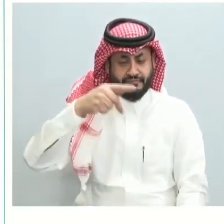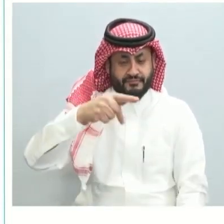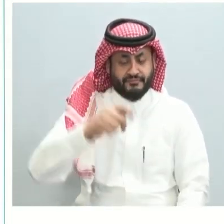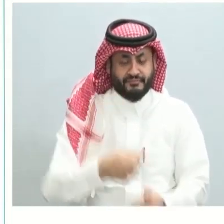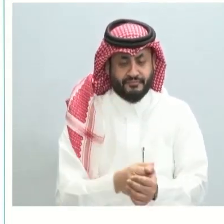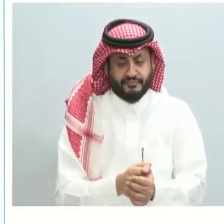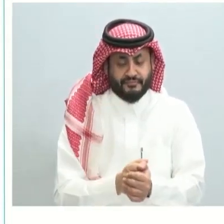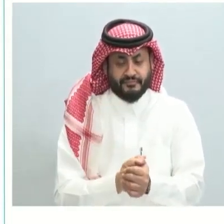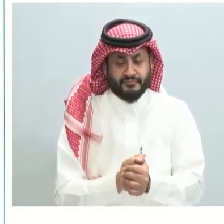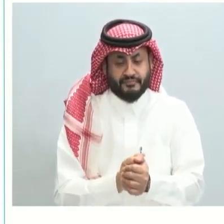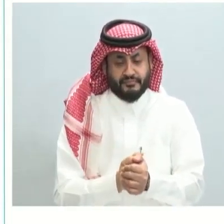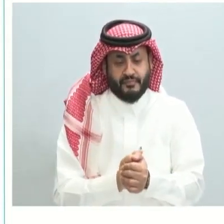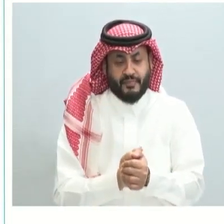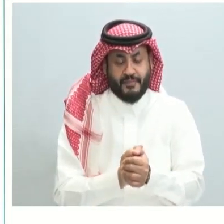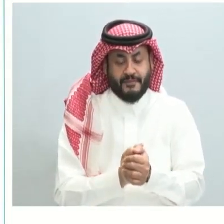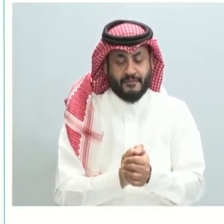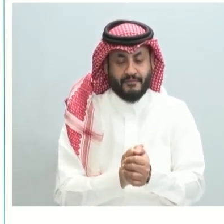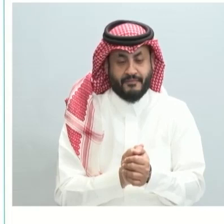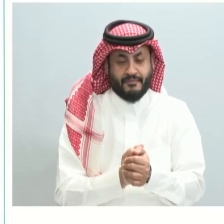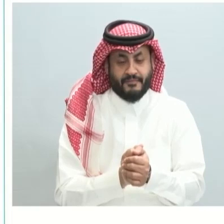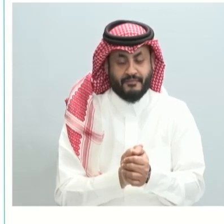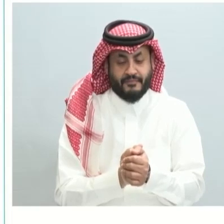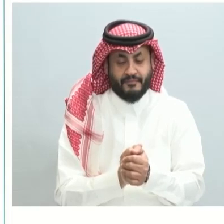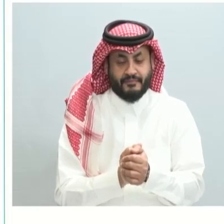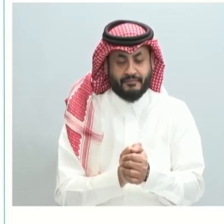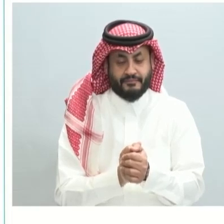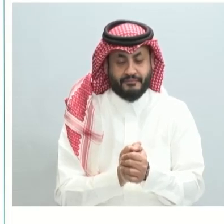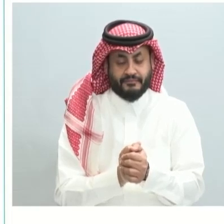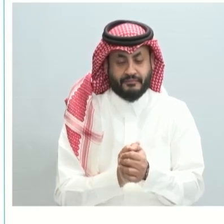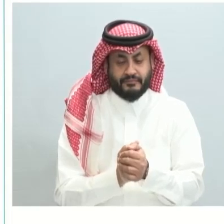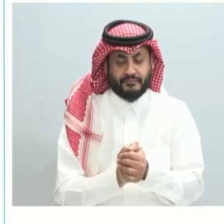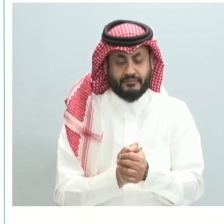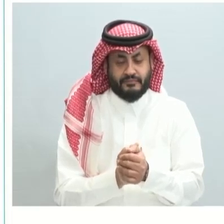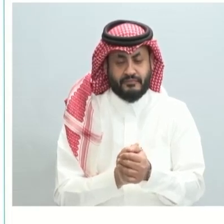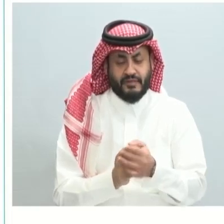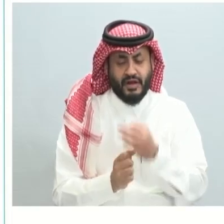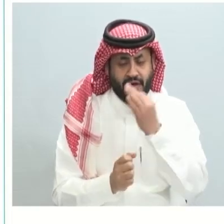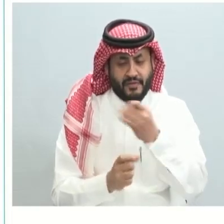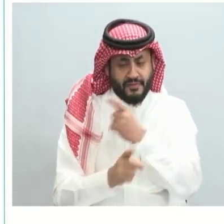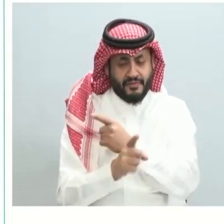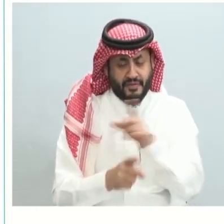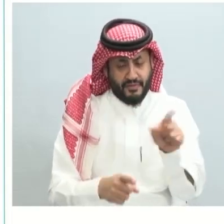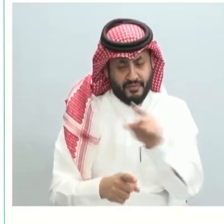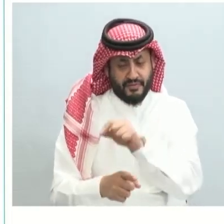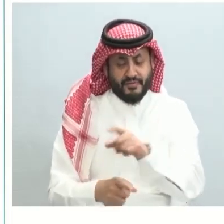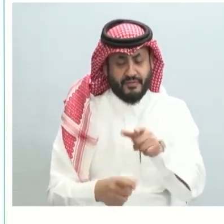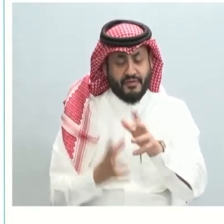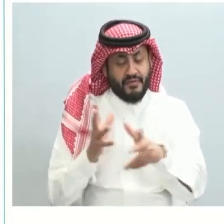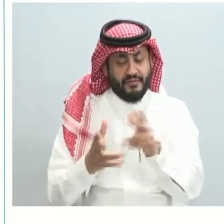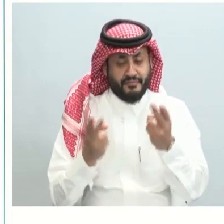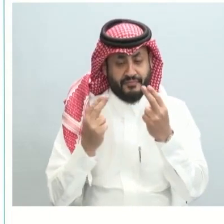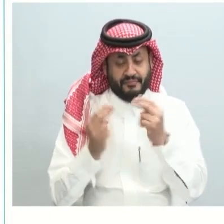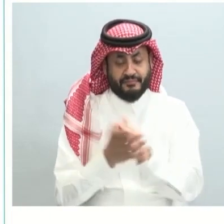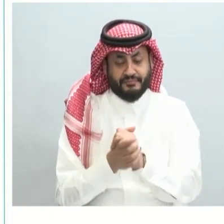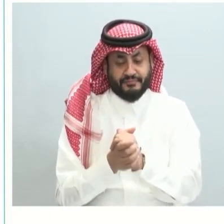P. So now I'm going to say this word, and I would like you to say it after me.